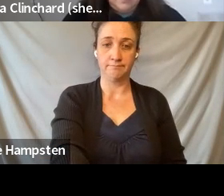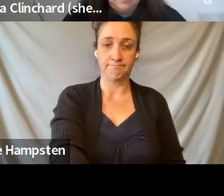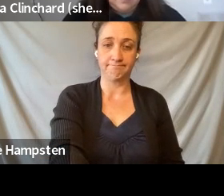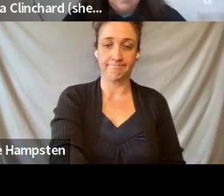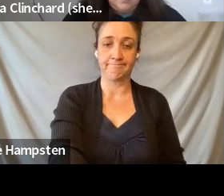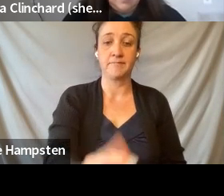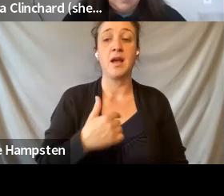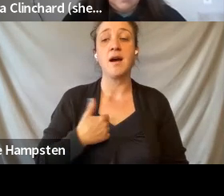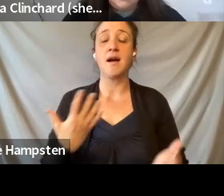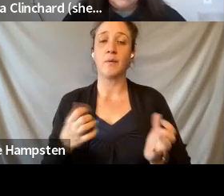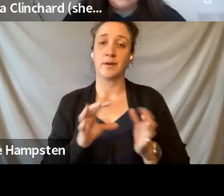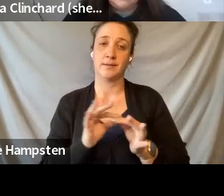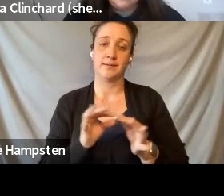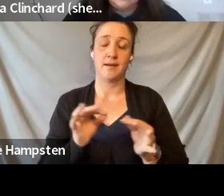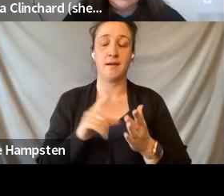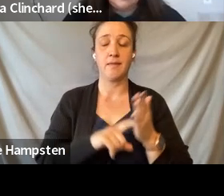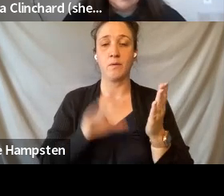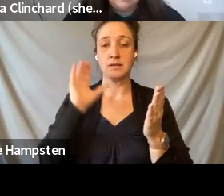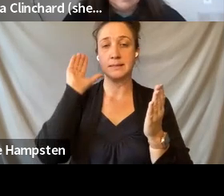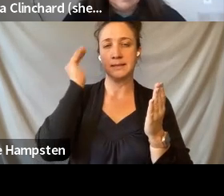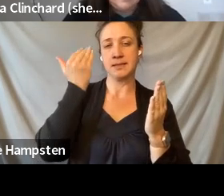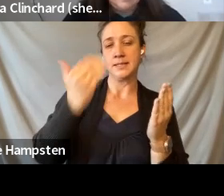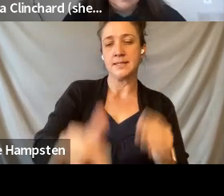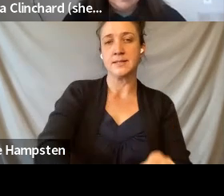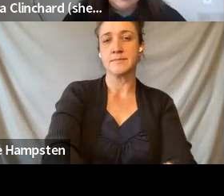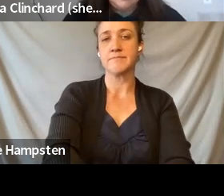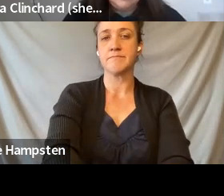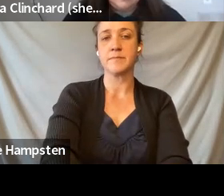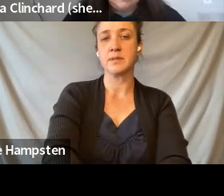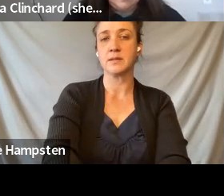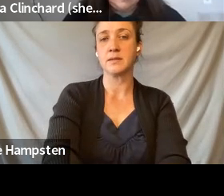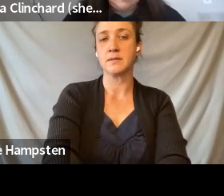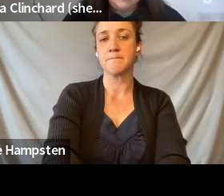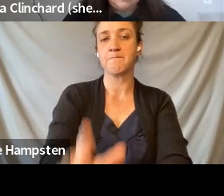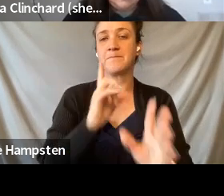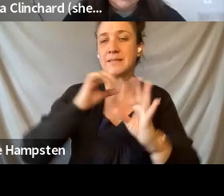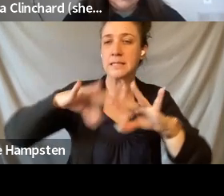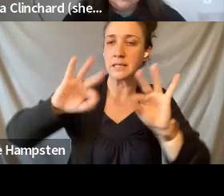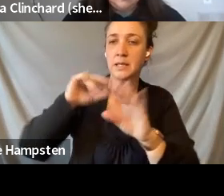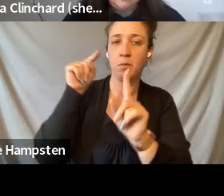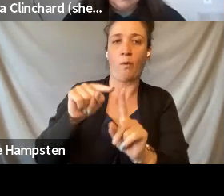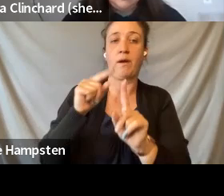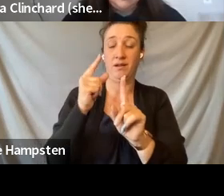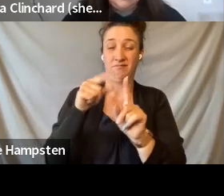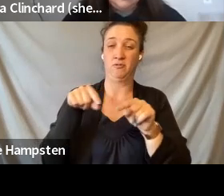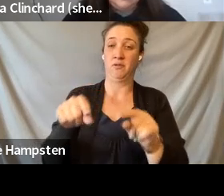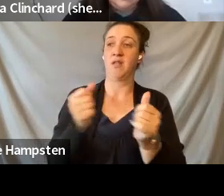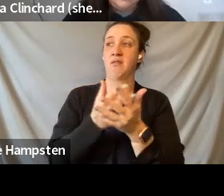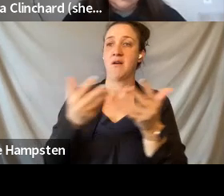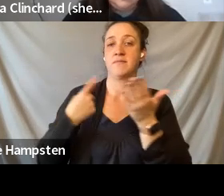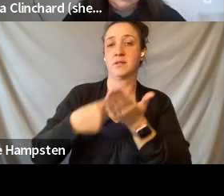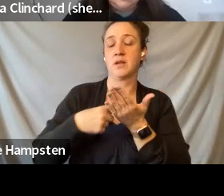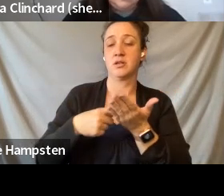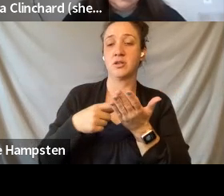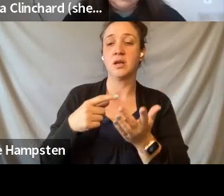I just want to say that what seems to be the key point in a lot of the discussions, especially when we're thinking about the